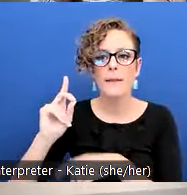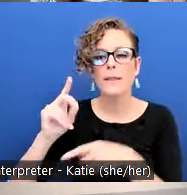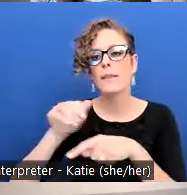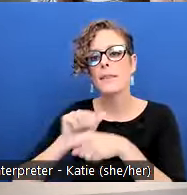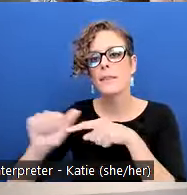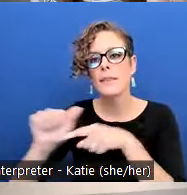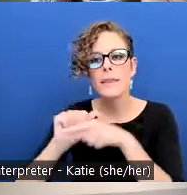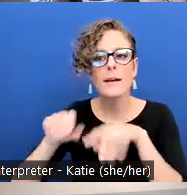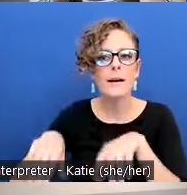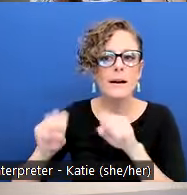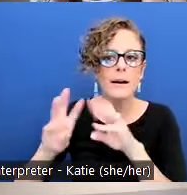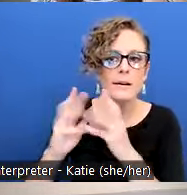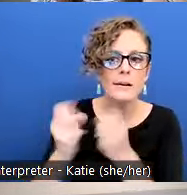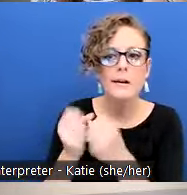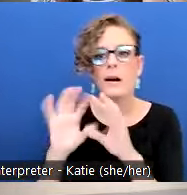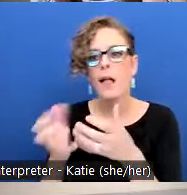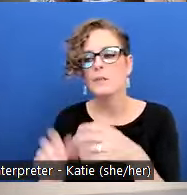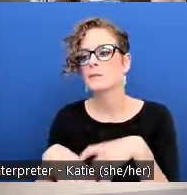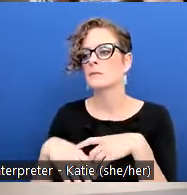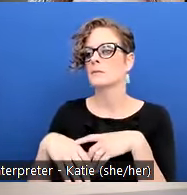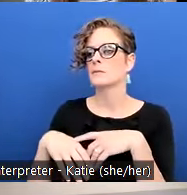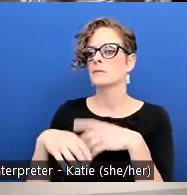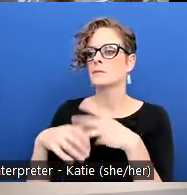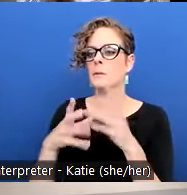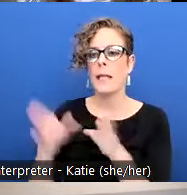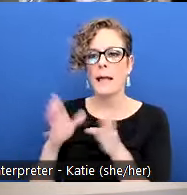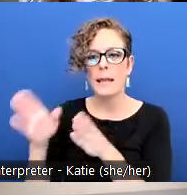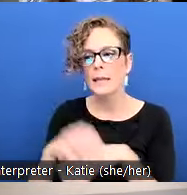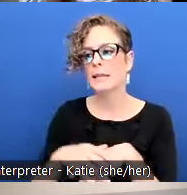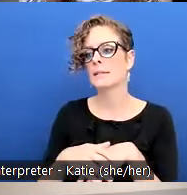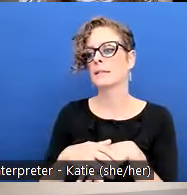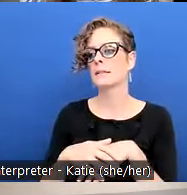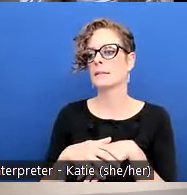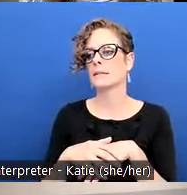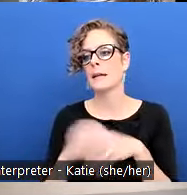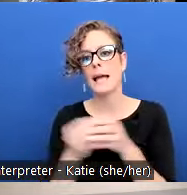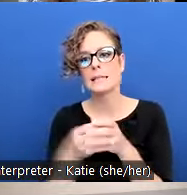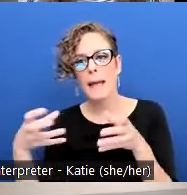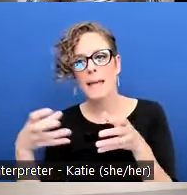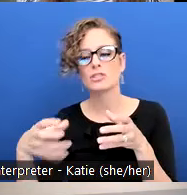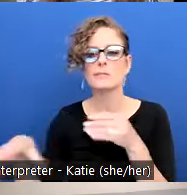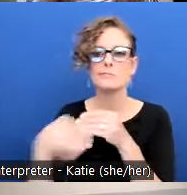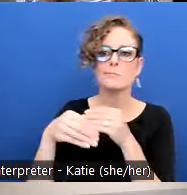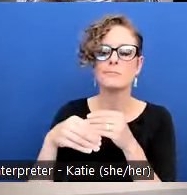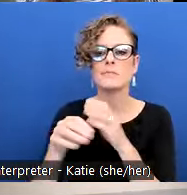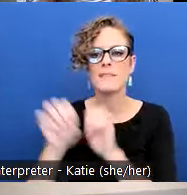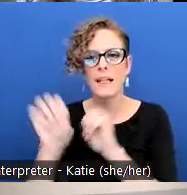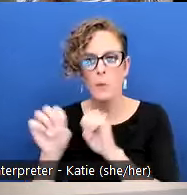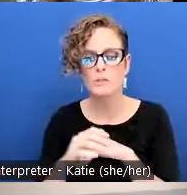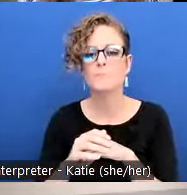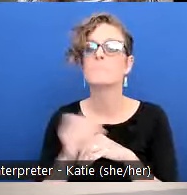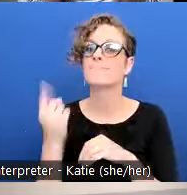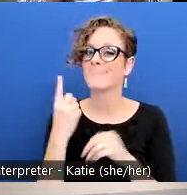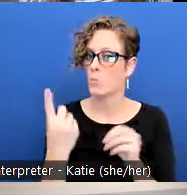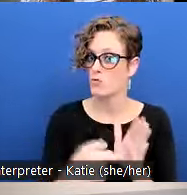strategic planning, and existing program expansion, development, or evaluation. There is a requirement with this one that the